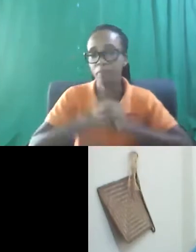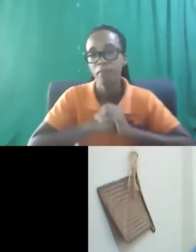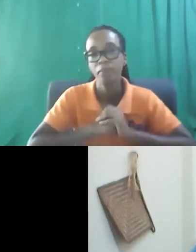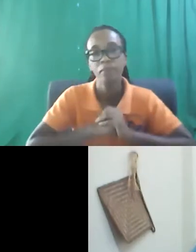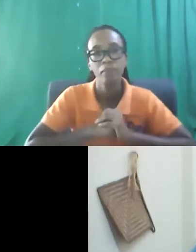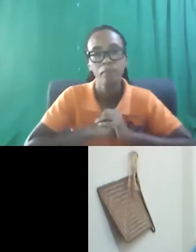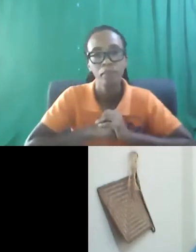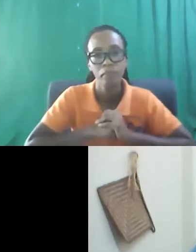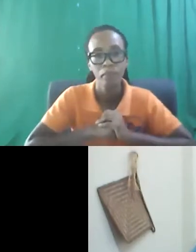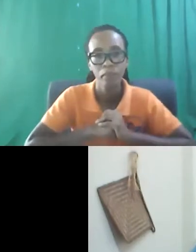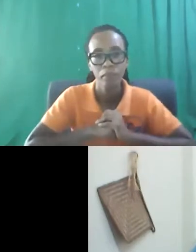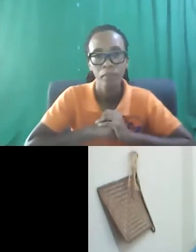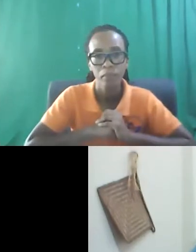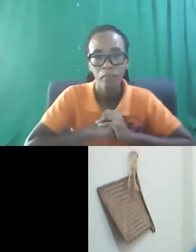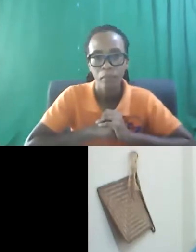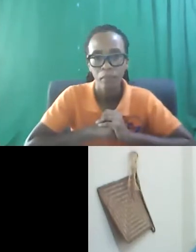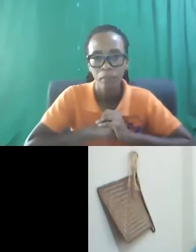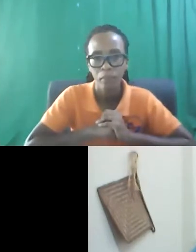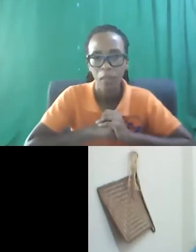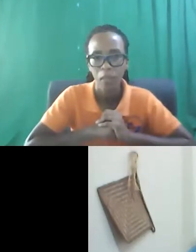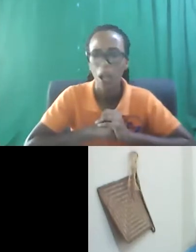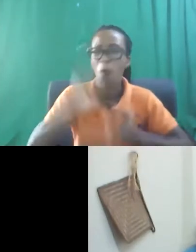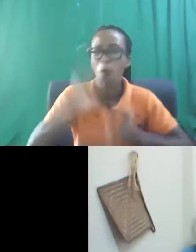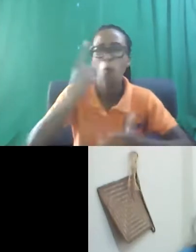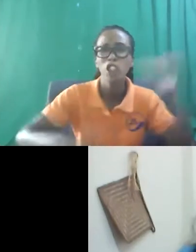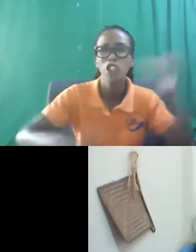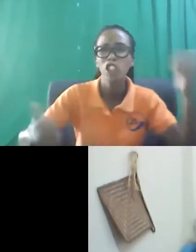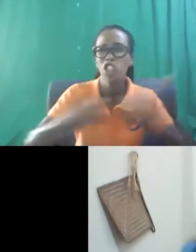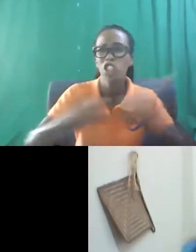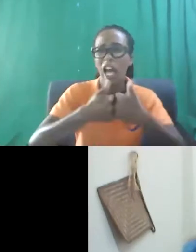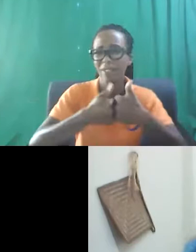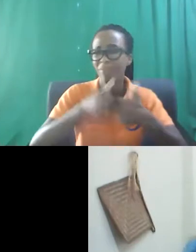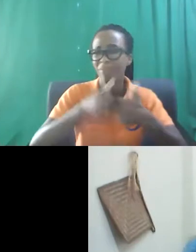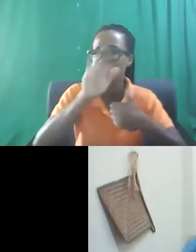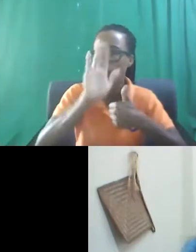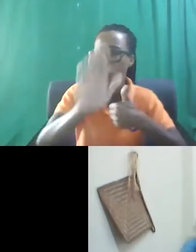what are some difficulties in the field? Yeah, so